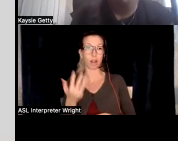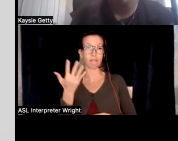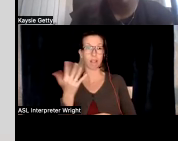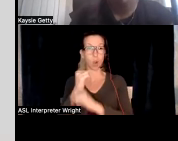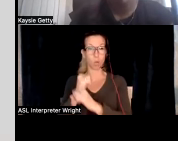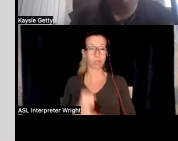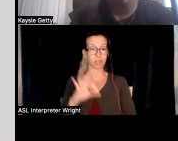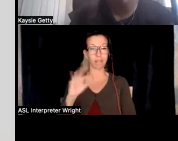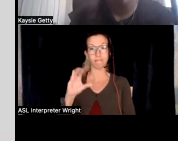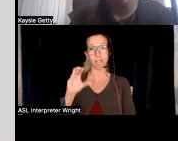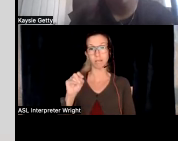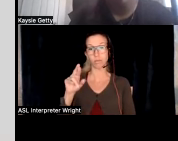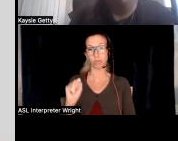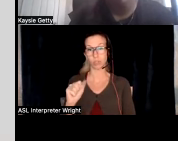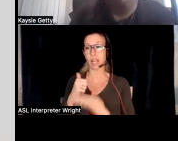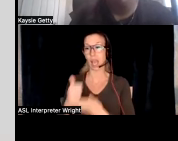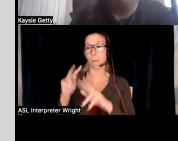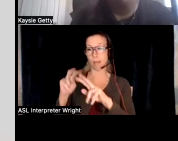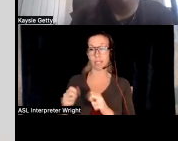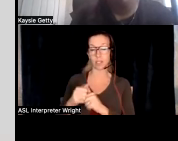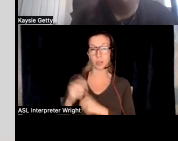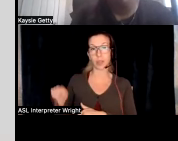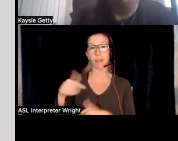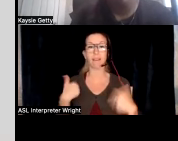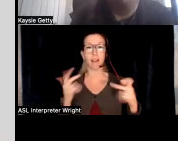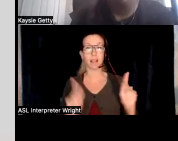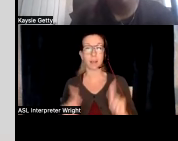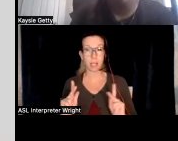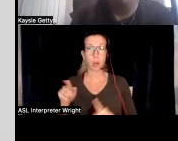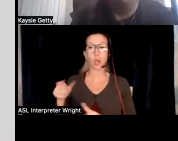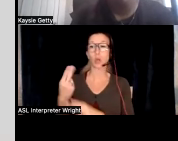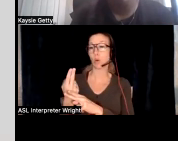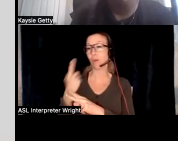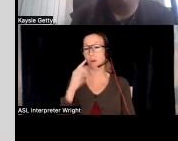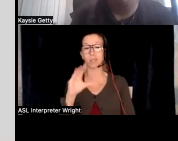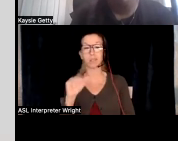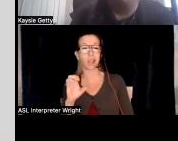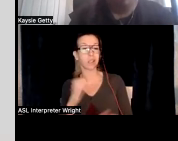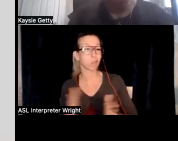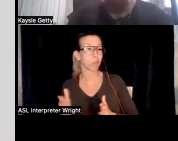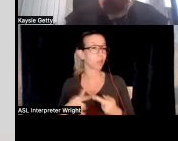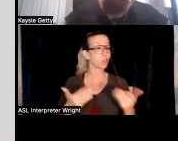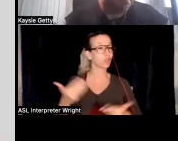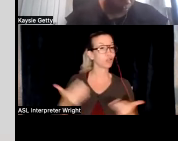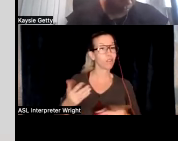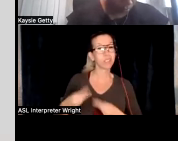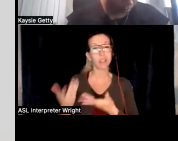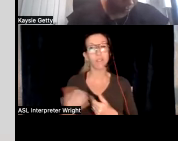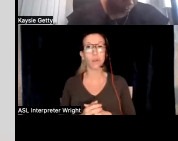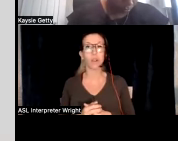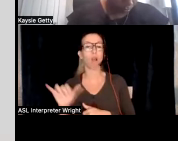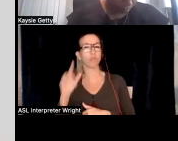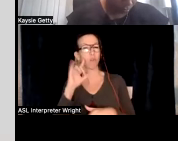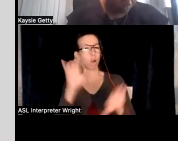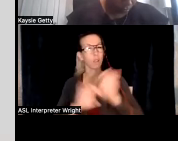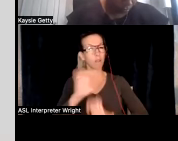factors and helps us assess those with young people, and then that could be used for case planning, for service delivery, but also for evaluation and